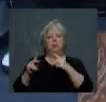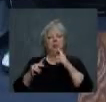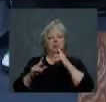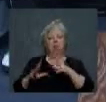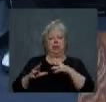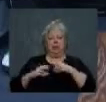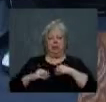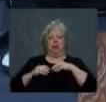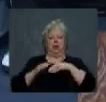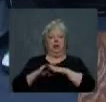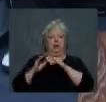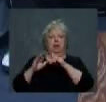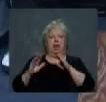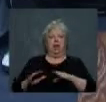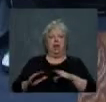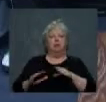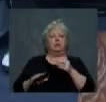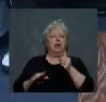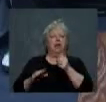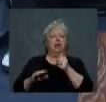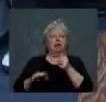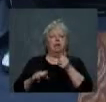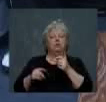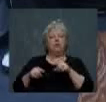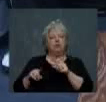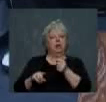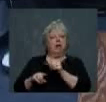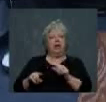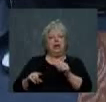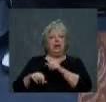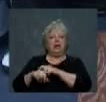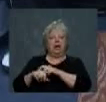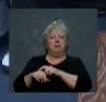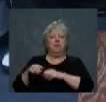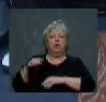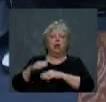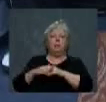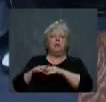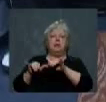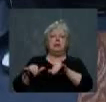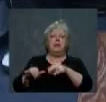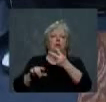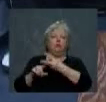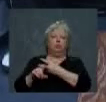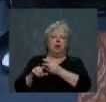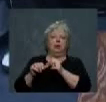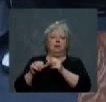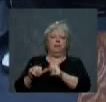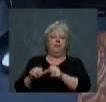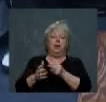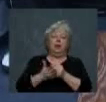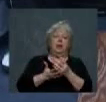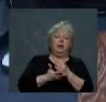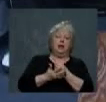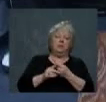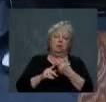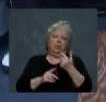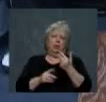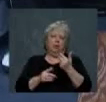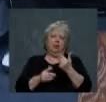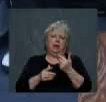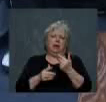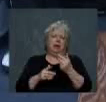into the facility at any given time for up to 2 months each. The income generated from 13